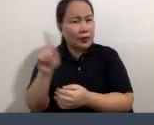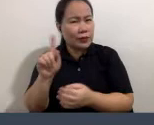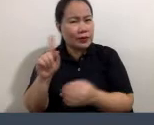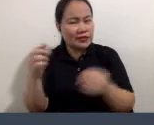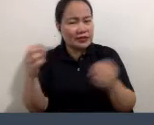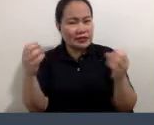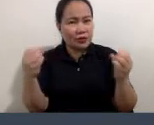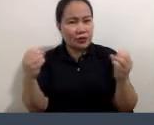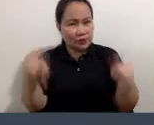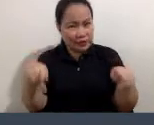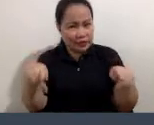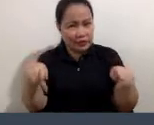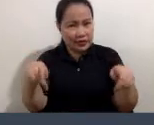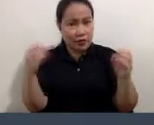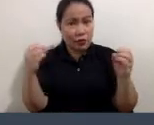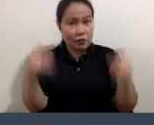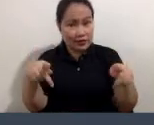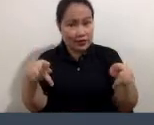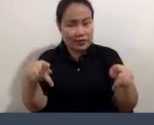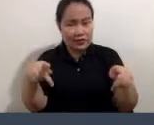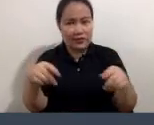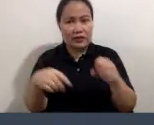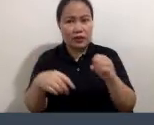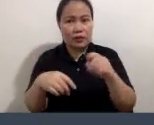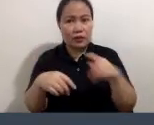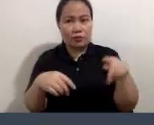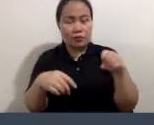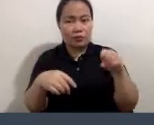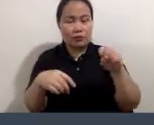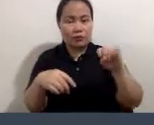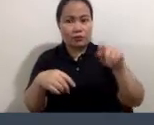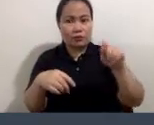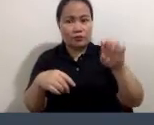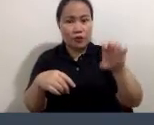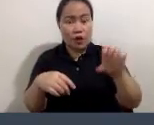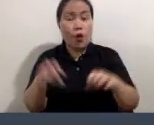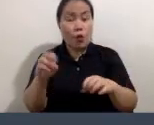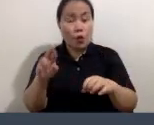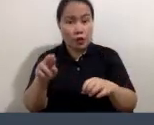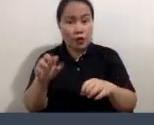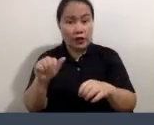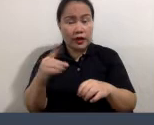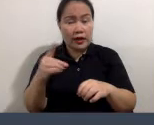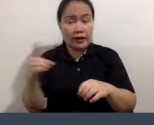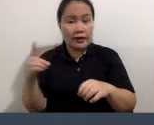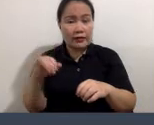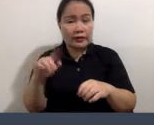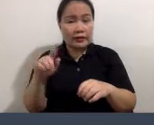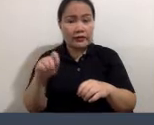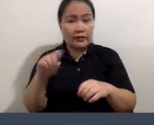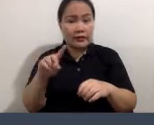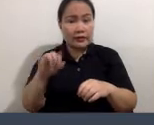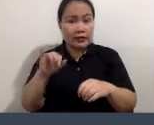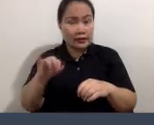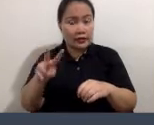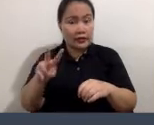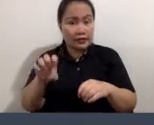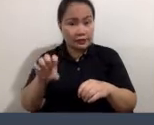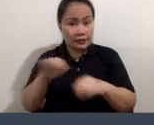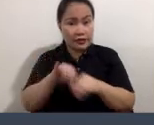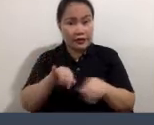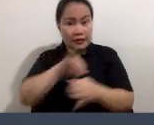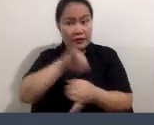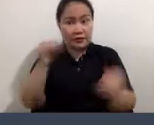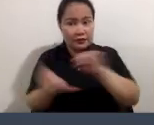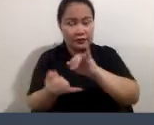what's the opposite? So we will give the opposite o yung tinatawag nating additive inverse. So iisa lang yon. So